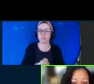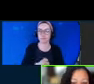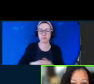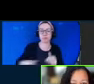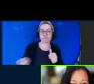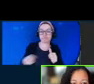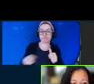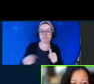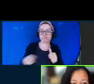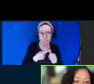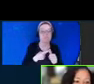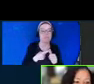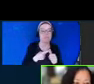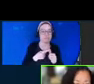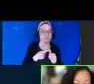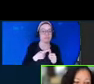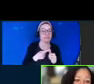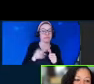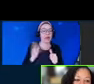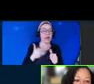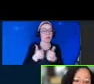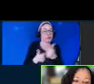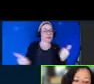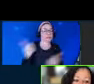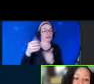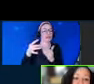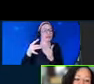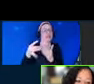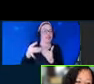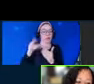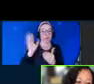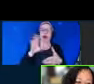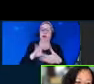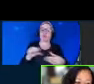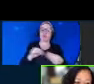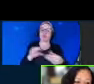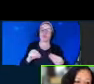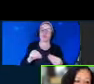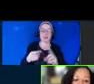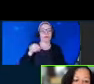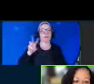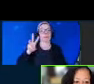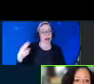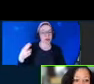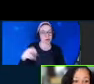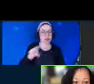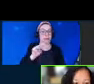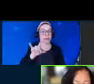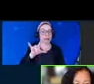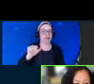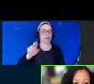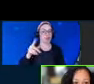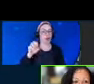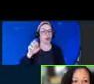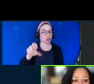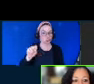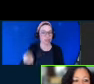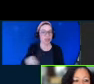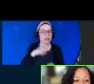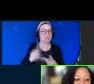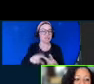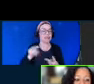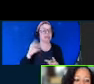will hear from our senior leadership. We will hear from the White House, Melissa Rogers, as well as Reverend Thomas Bowen.